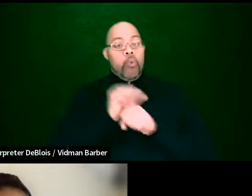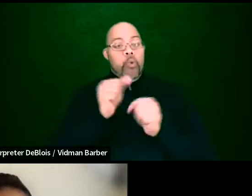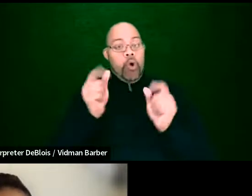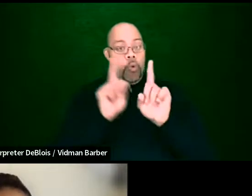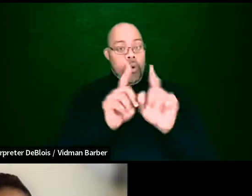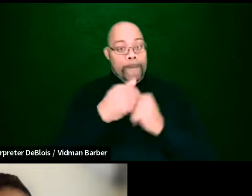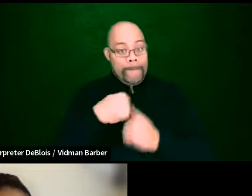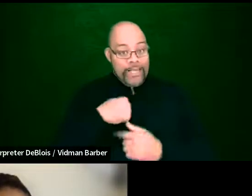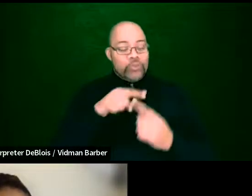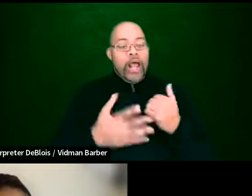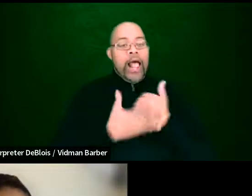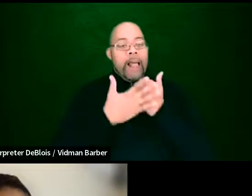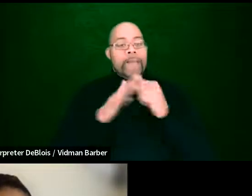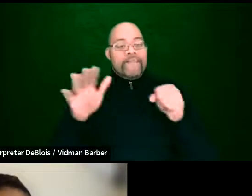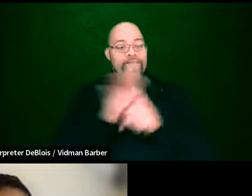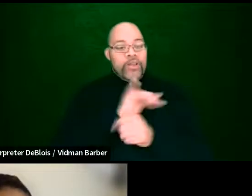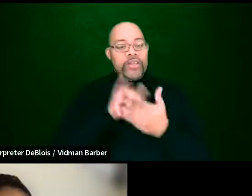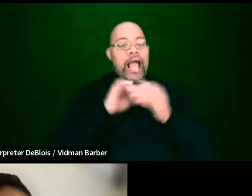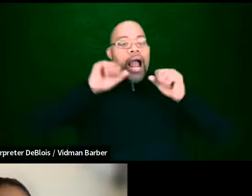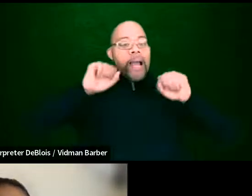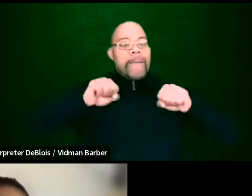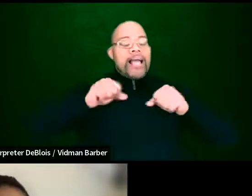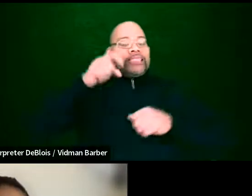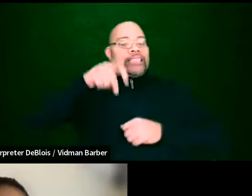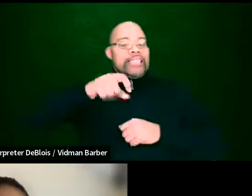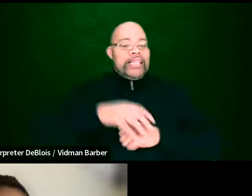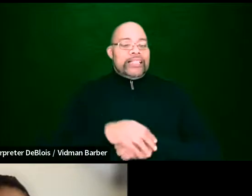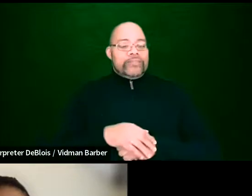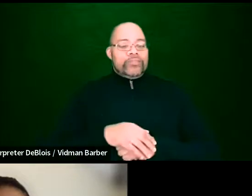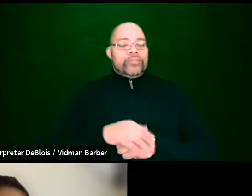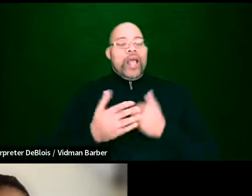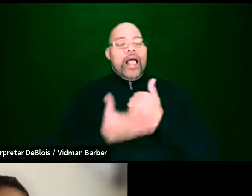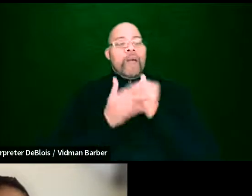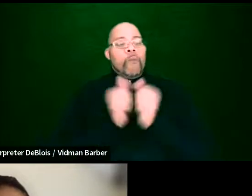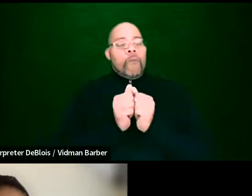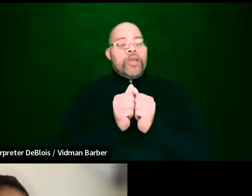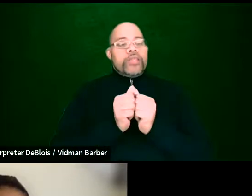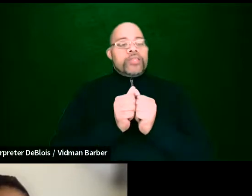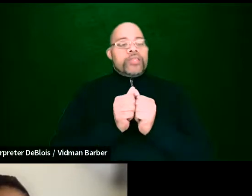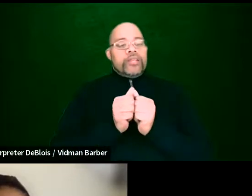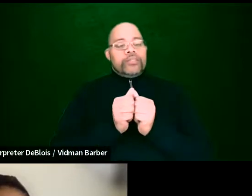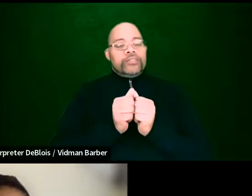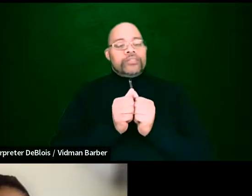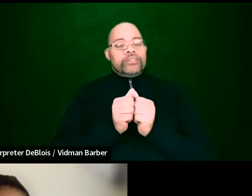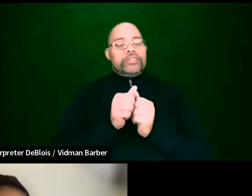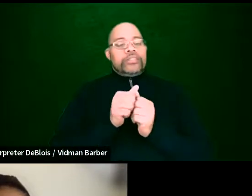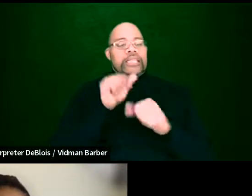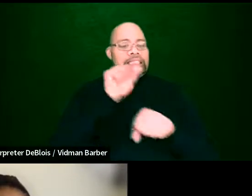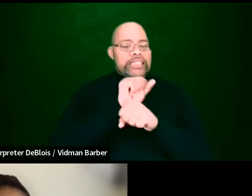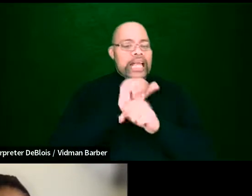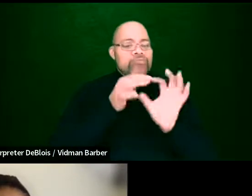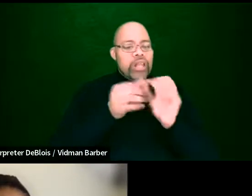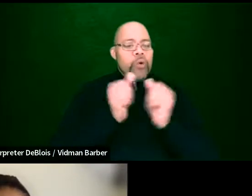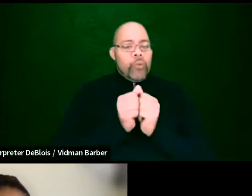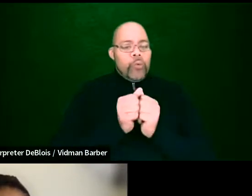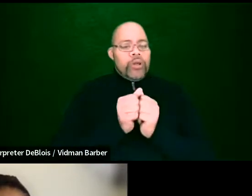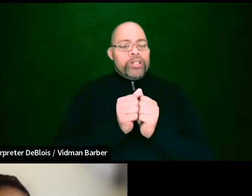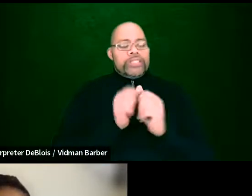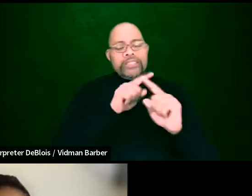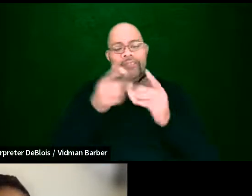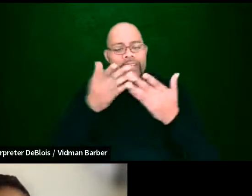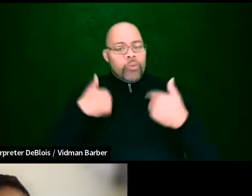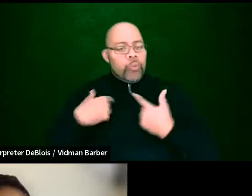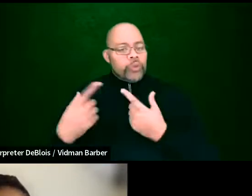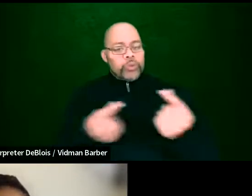alongside me to help fill that capacity need, to help with some of the tasks related to VIMAS and the stuff that we're